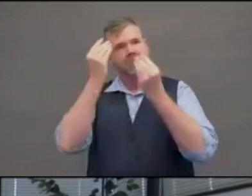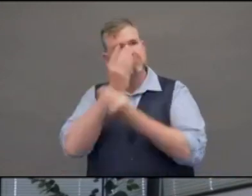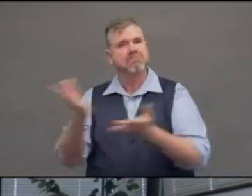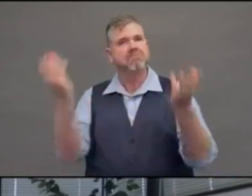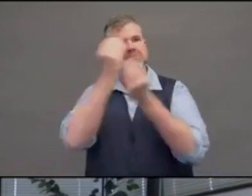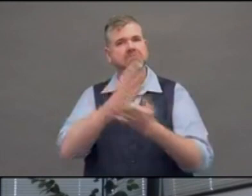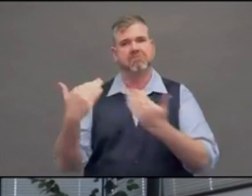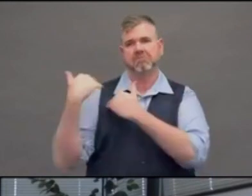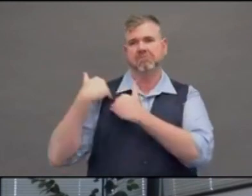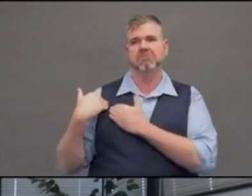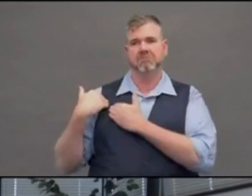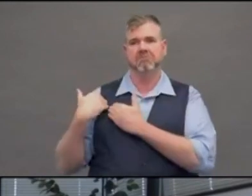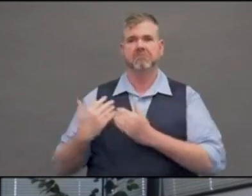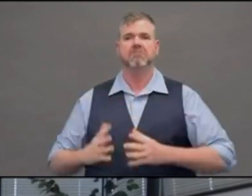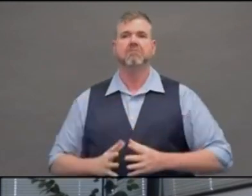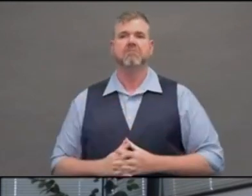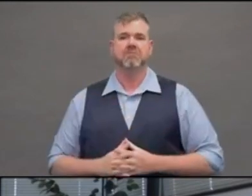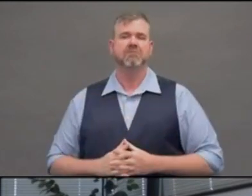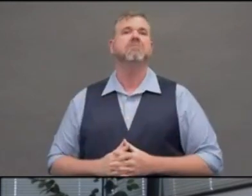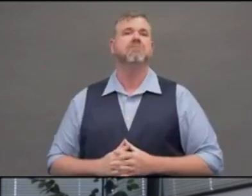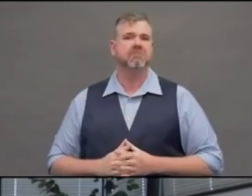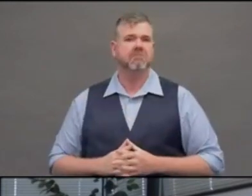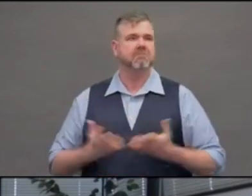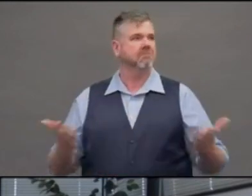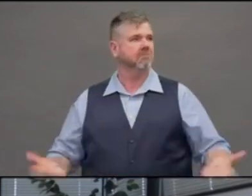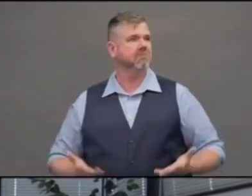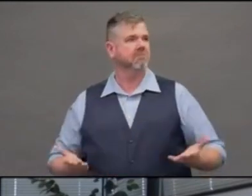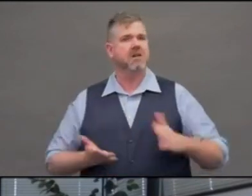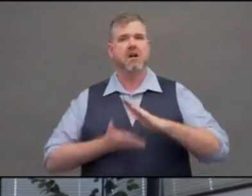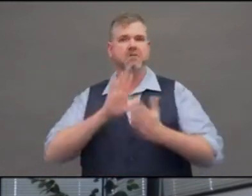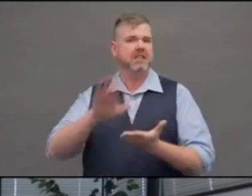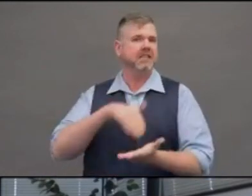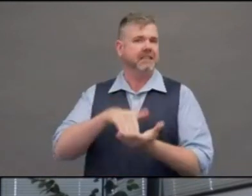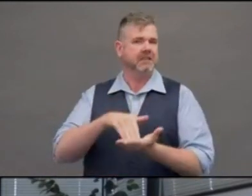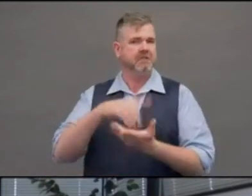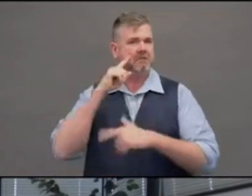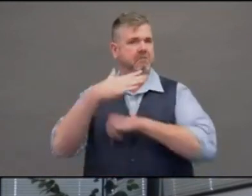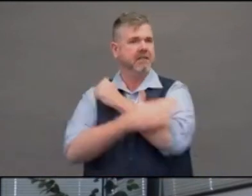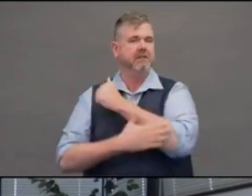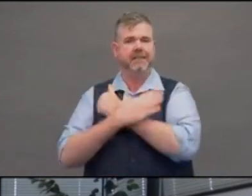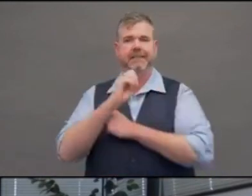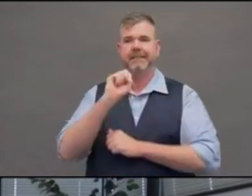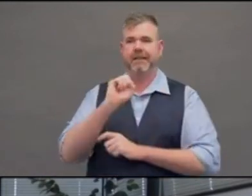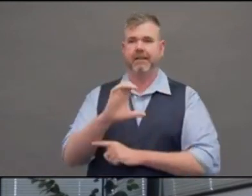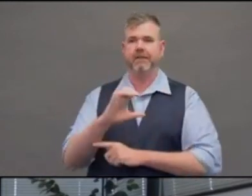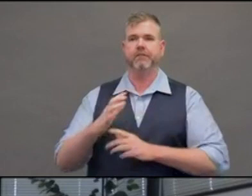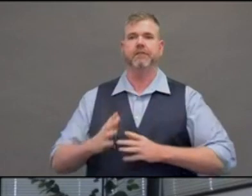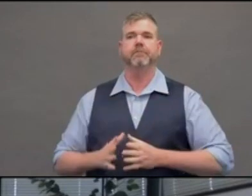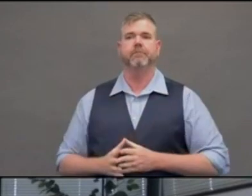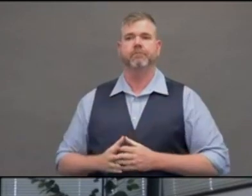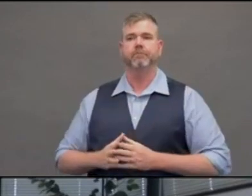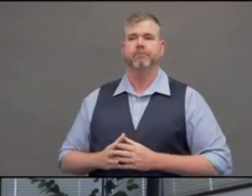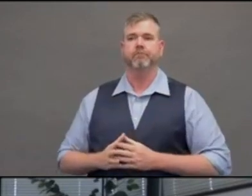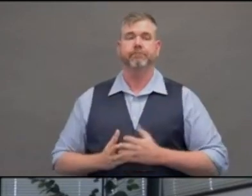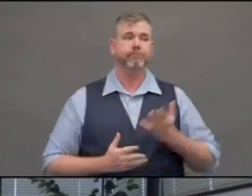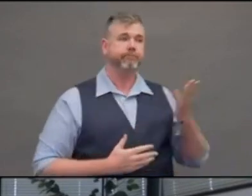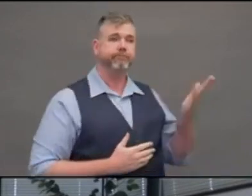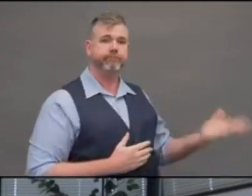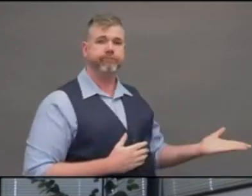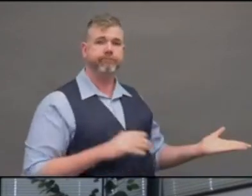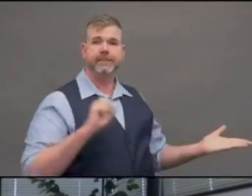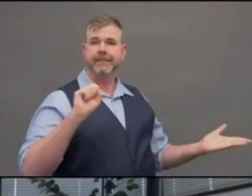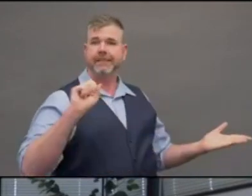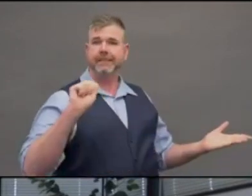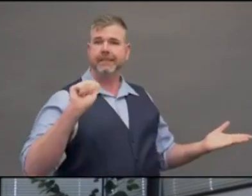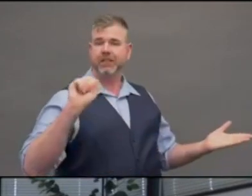the county. We are here today with James Williams, who is the County Counsel for the County of Santa